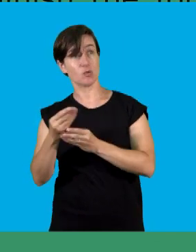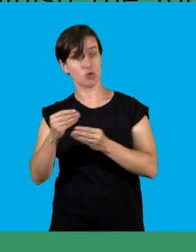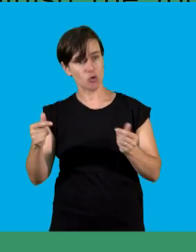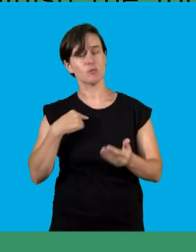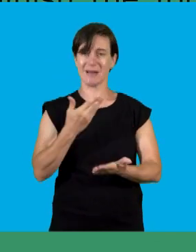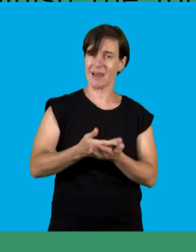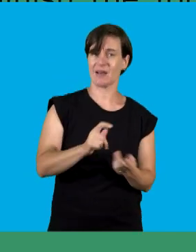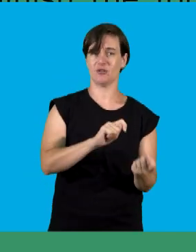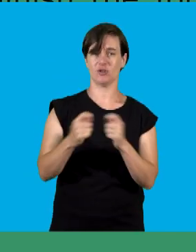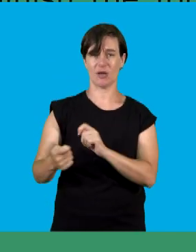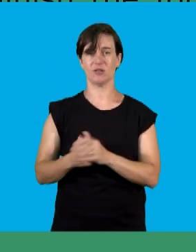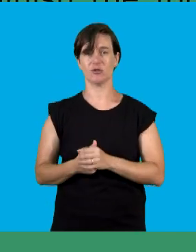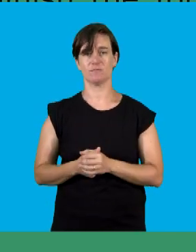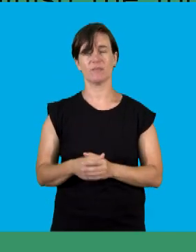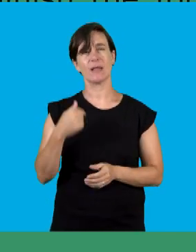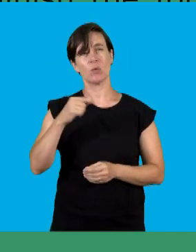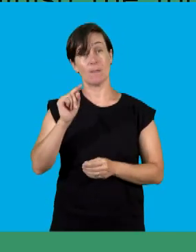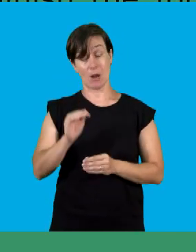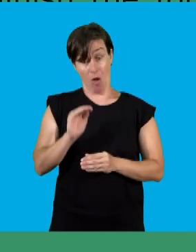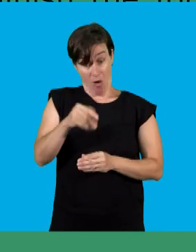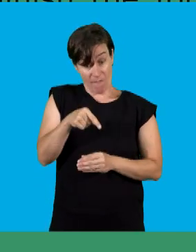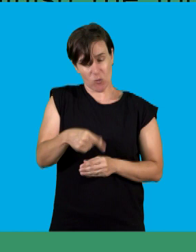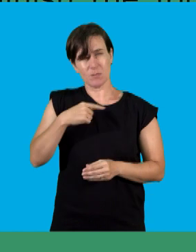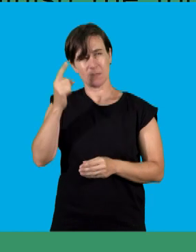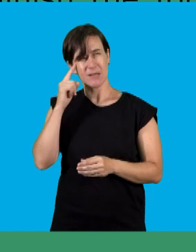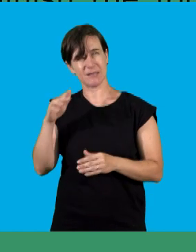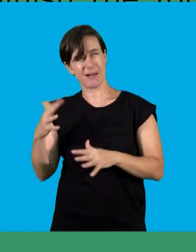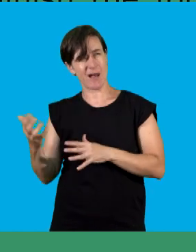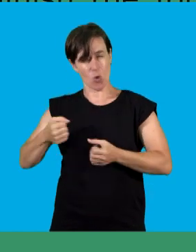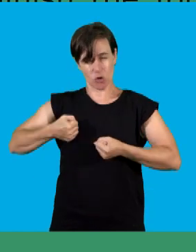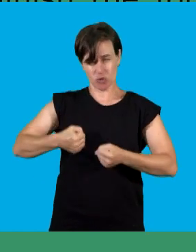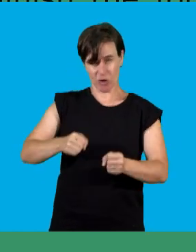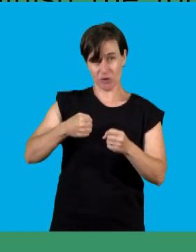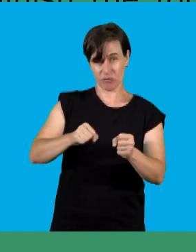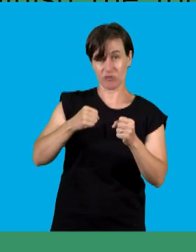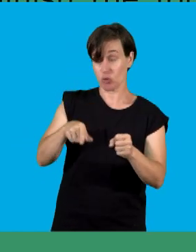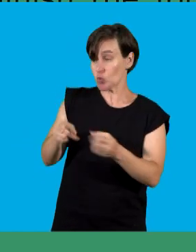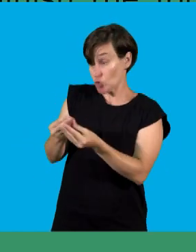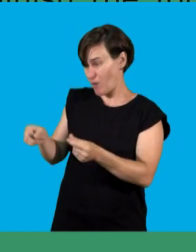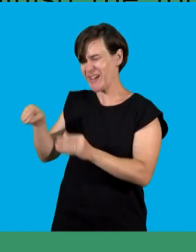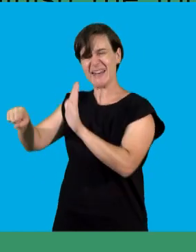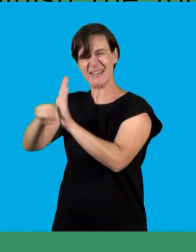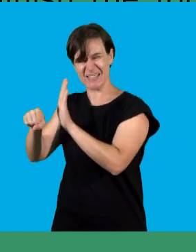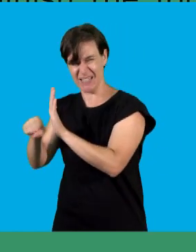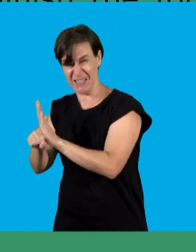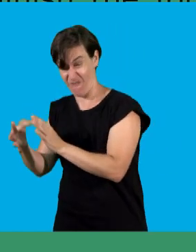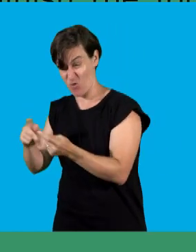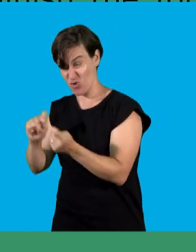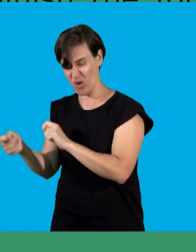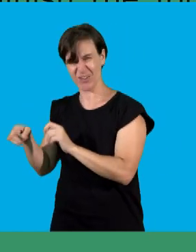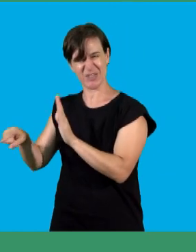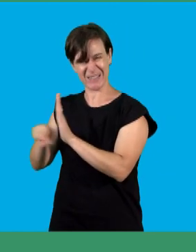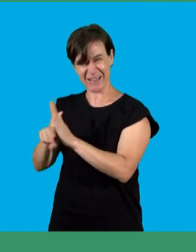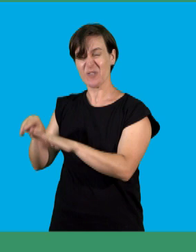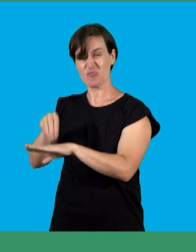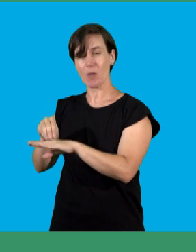on this outcome, come up with a strategy to help reduce the resisting forces and ensure that changes can be done, because